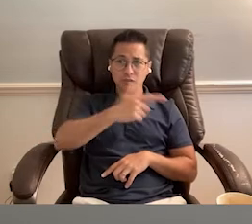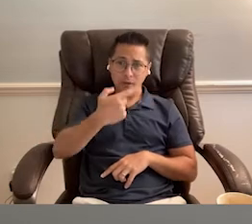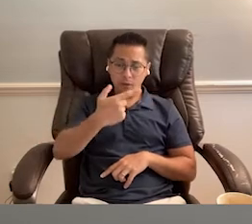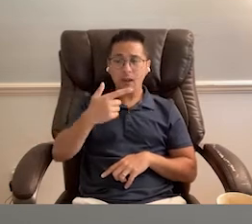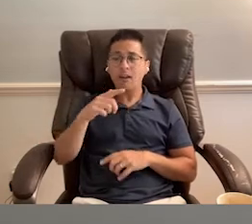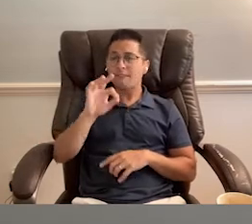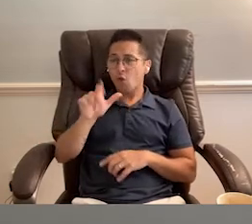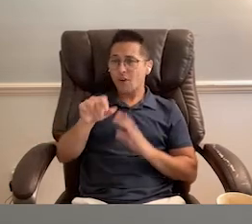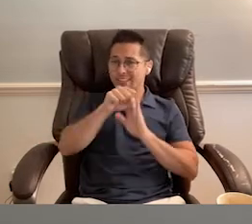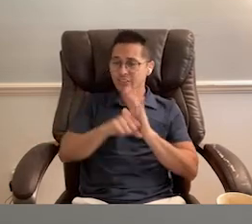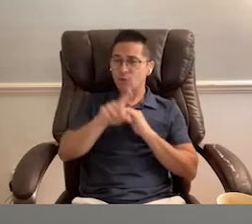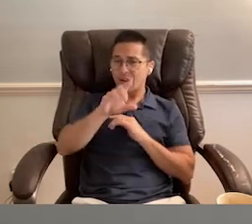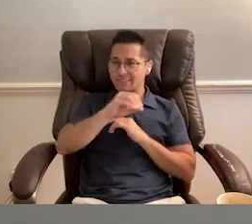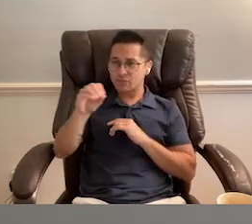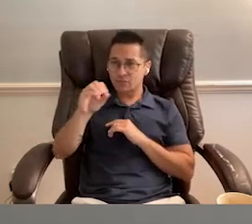Florida Statute